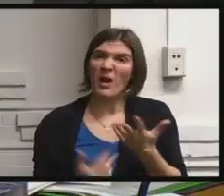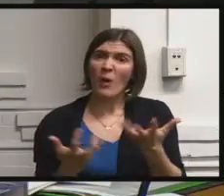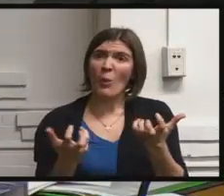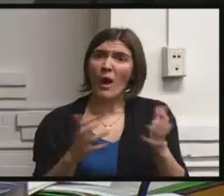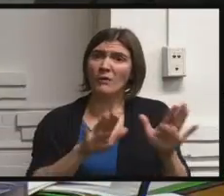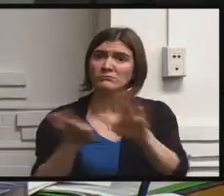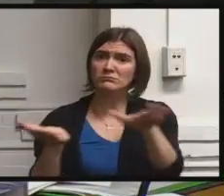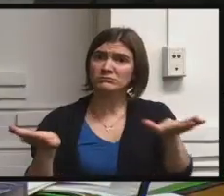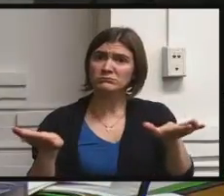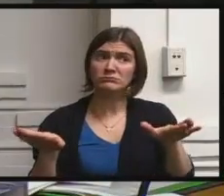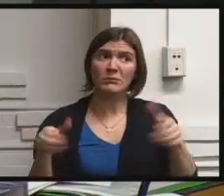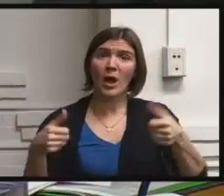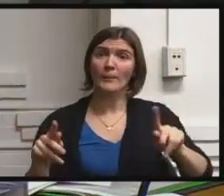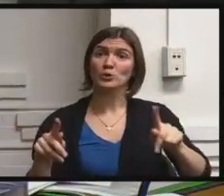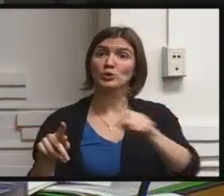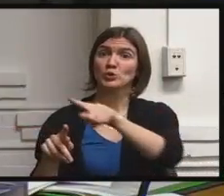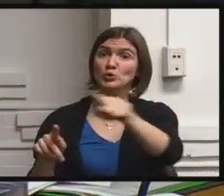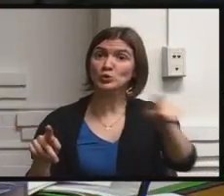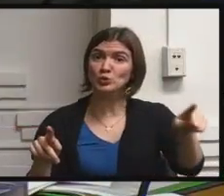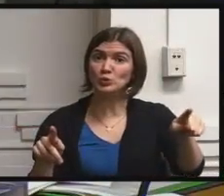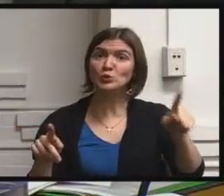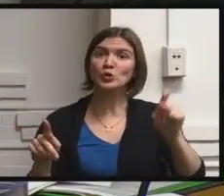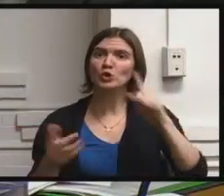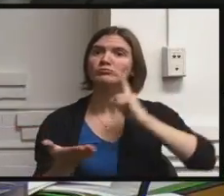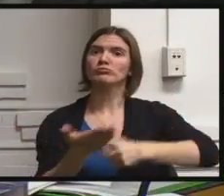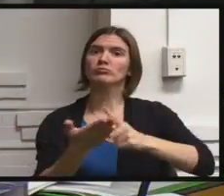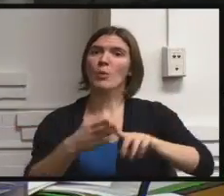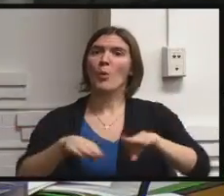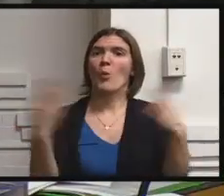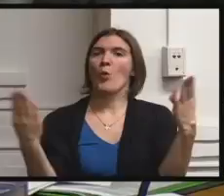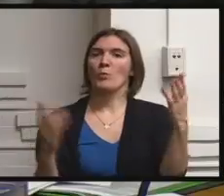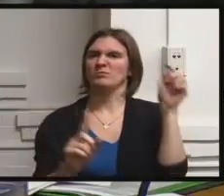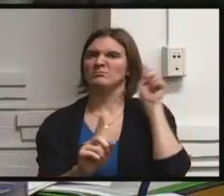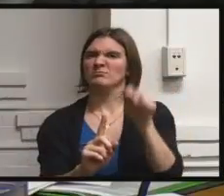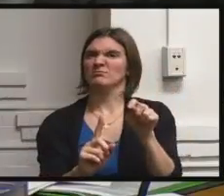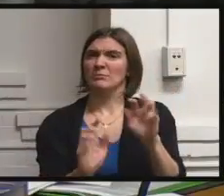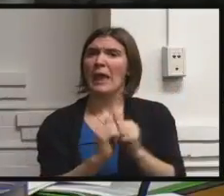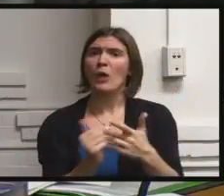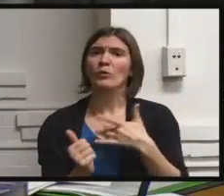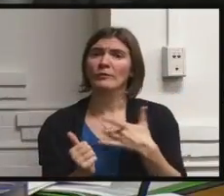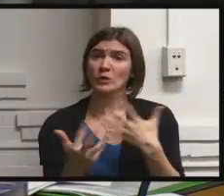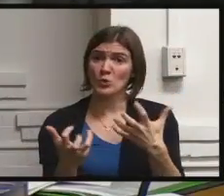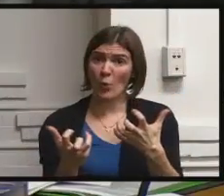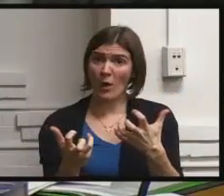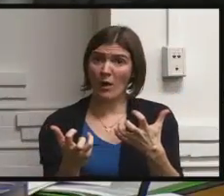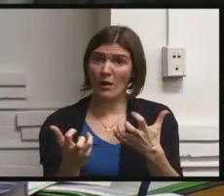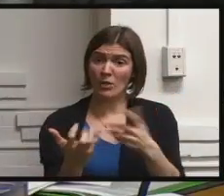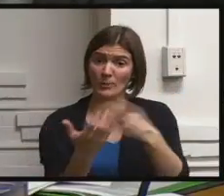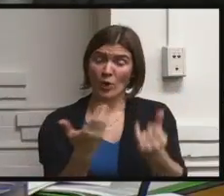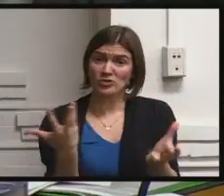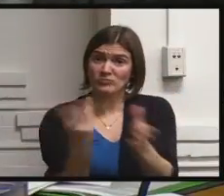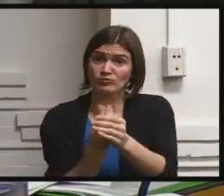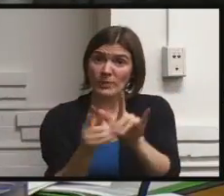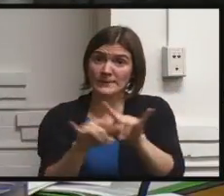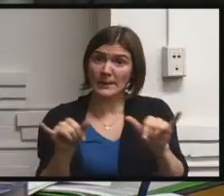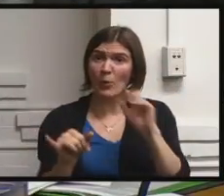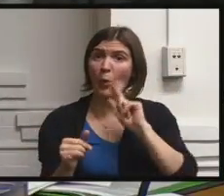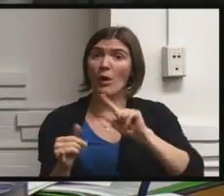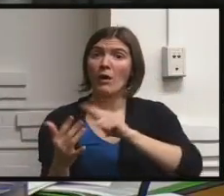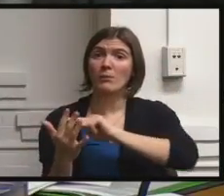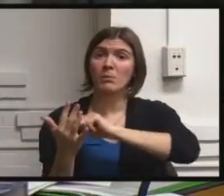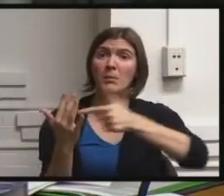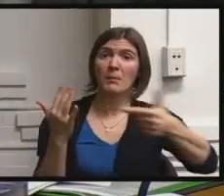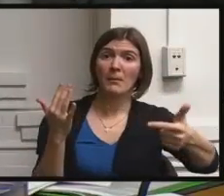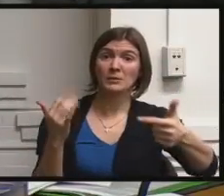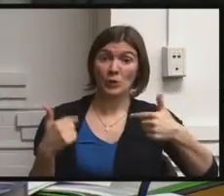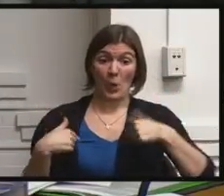to make sure that we had an opportunity for a dedicated discussion of that issue. And so even before anybody from the board